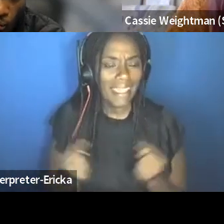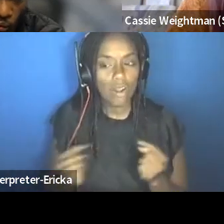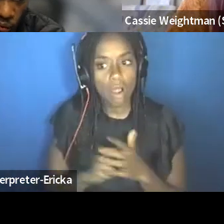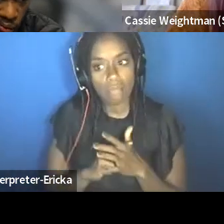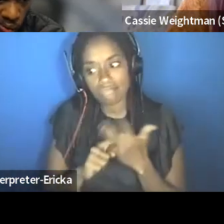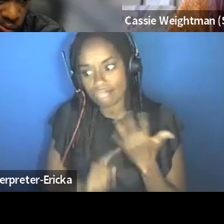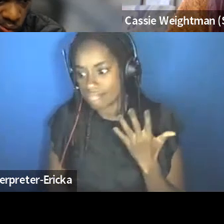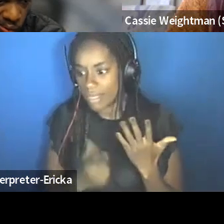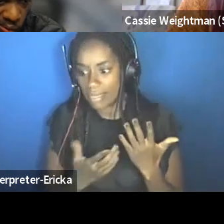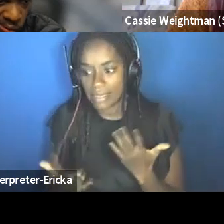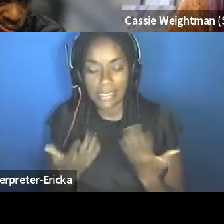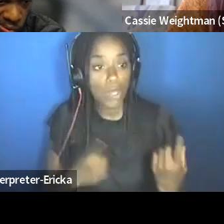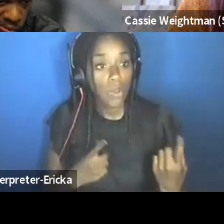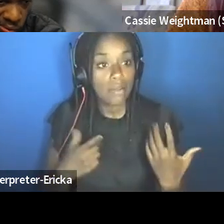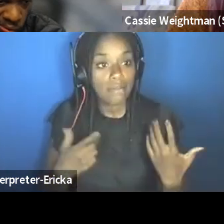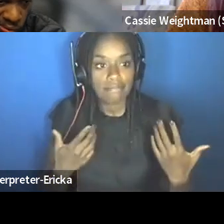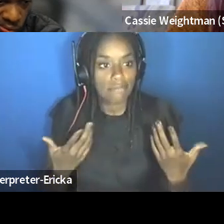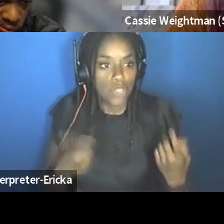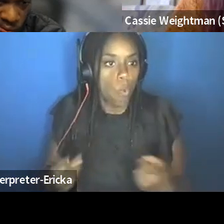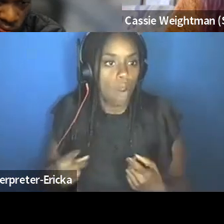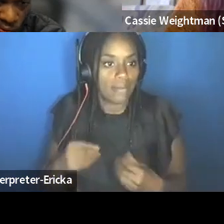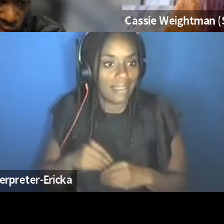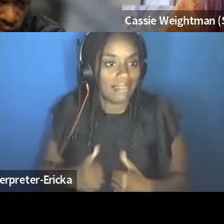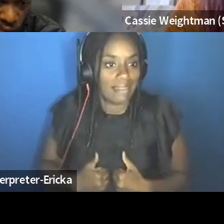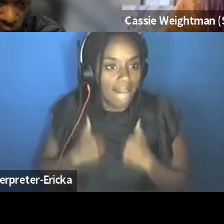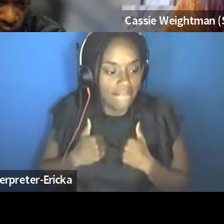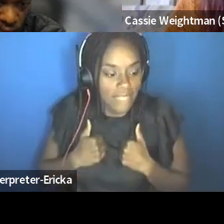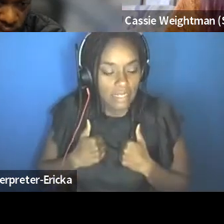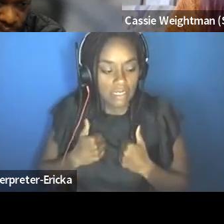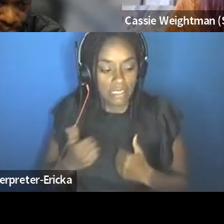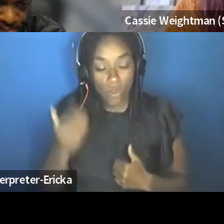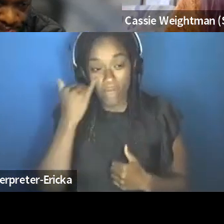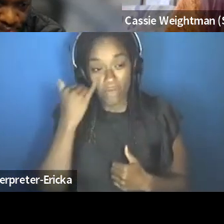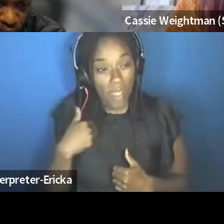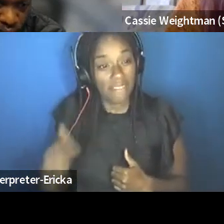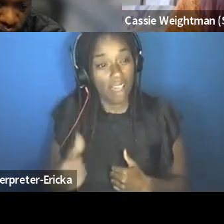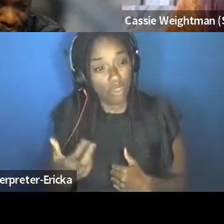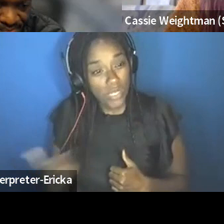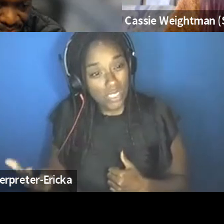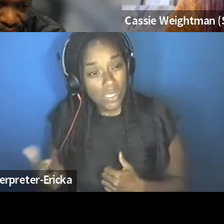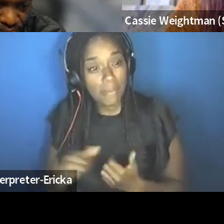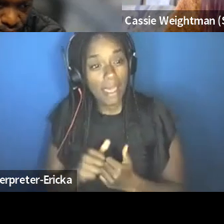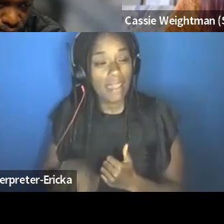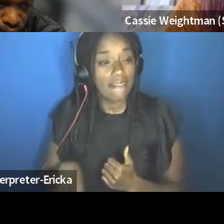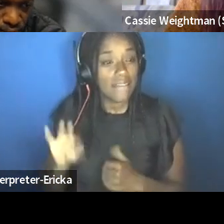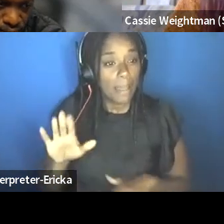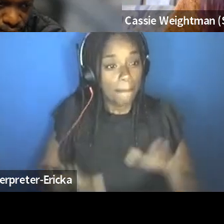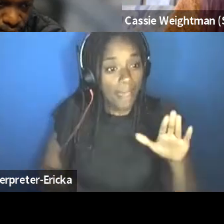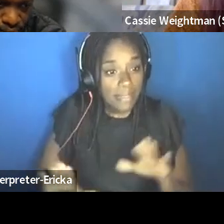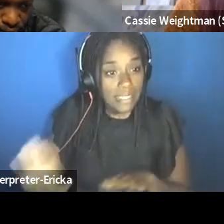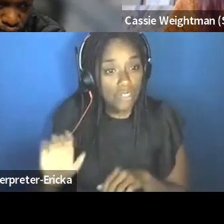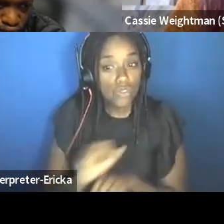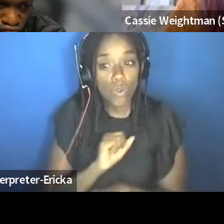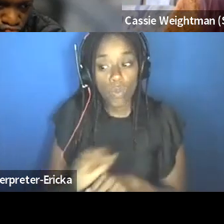that go on with our own lives. And so I think if there's other resources about how you're finding balance within your work, about, we